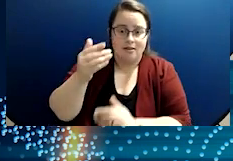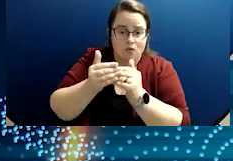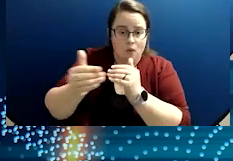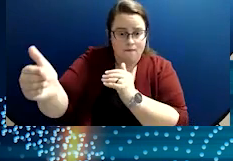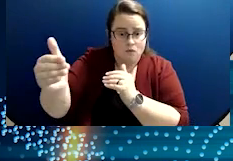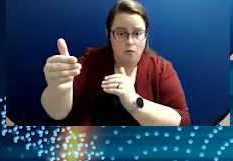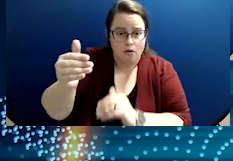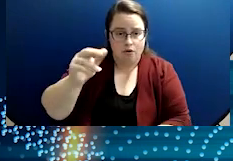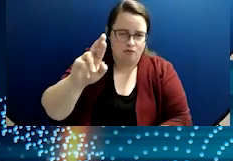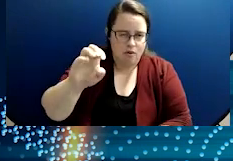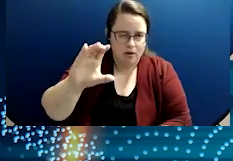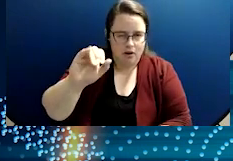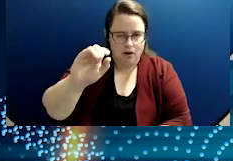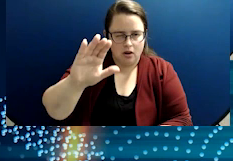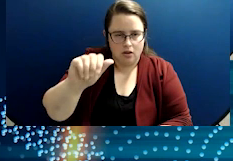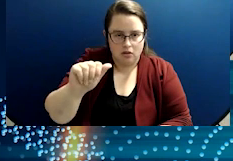to be